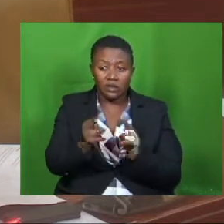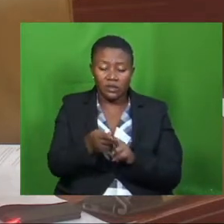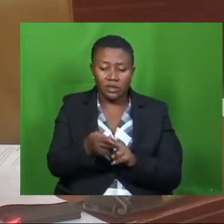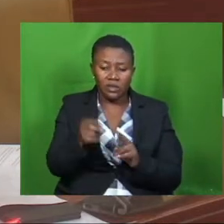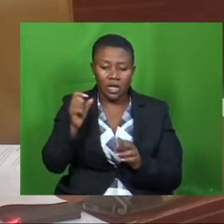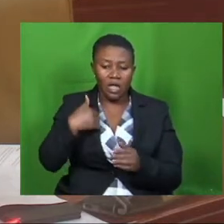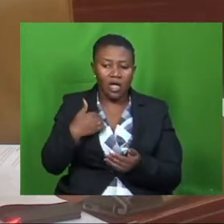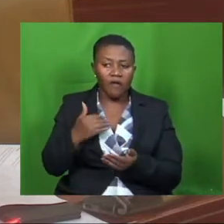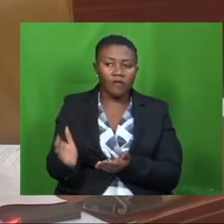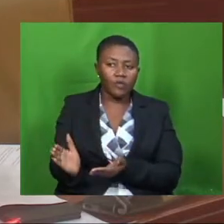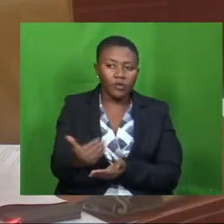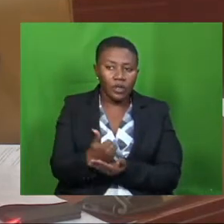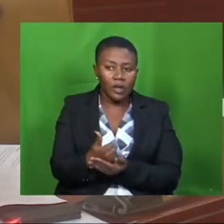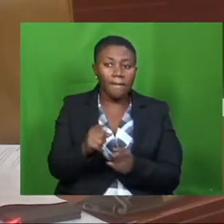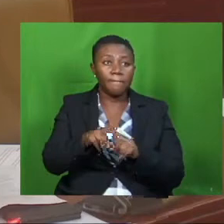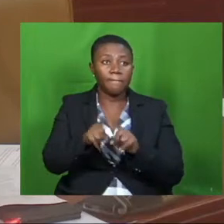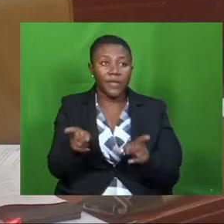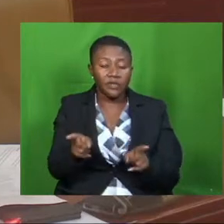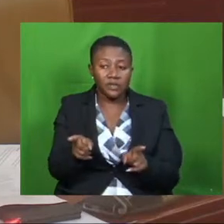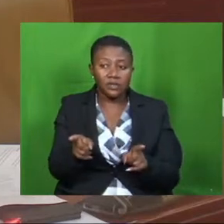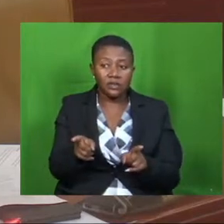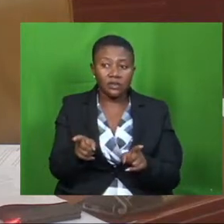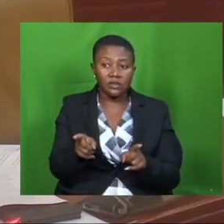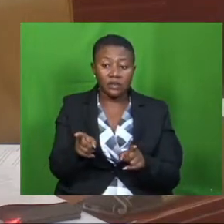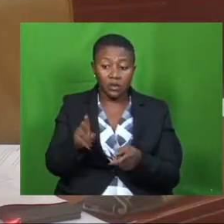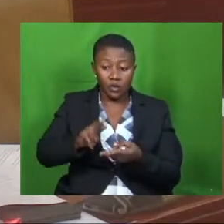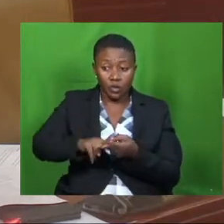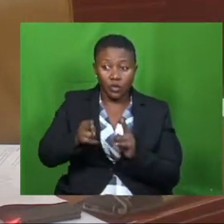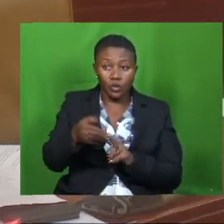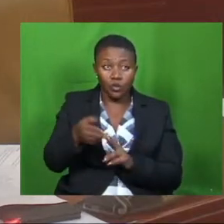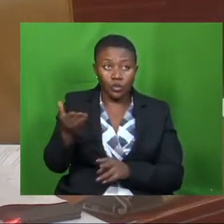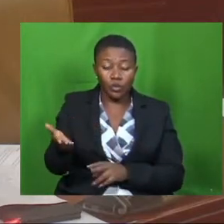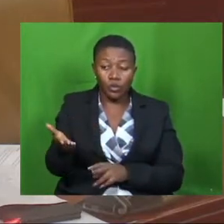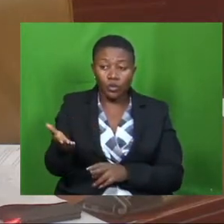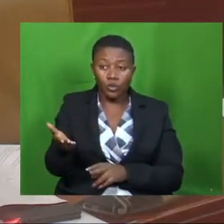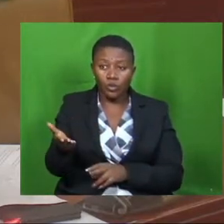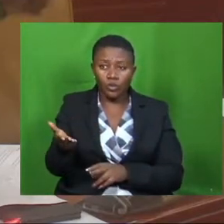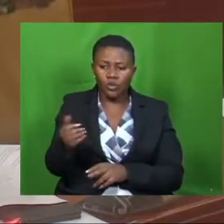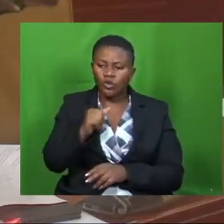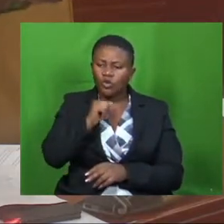Mr. Speaker, go on. Nobody can stop Mr. Speaker. The procedure